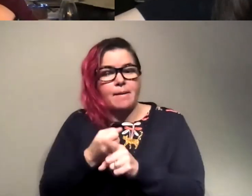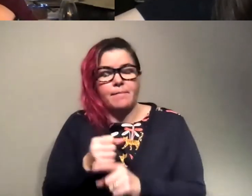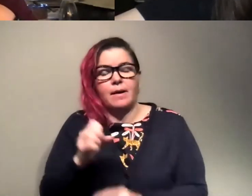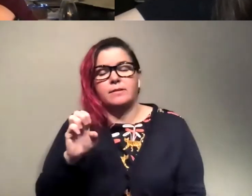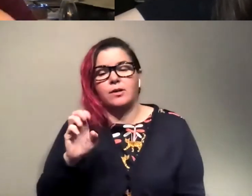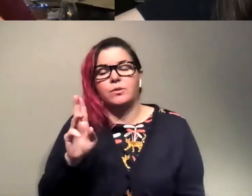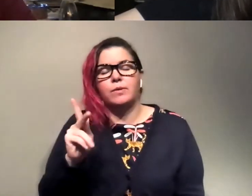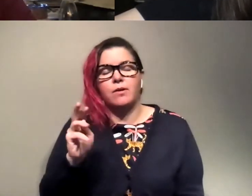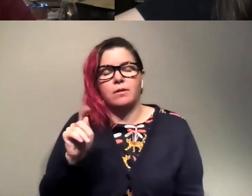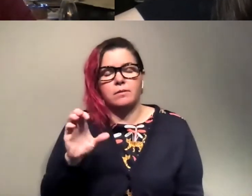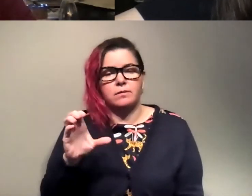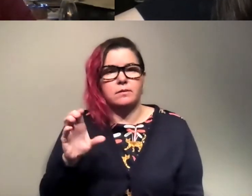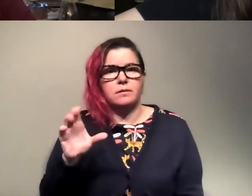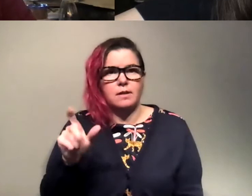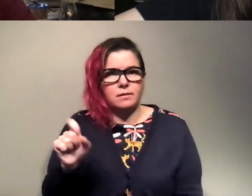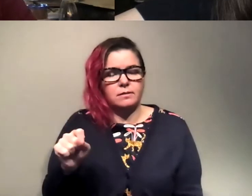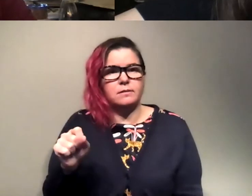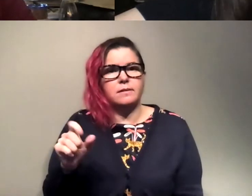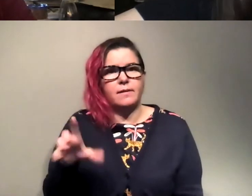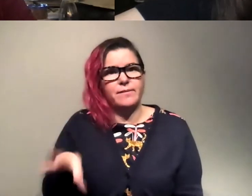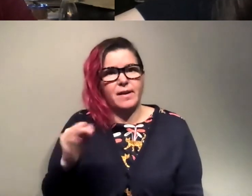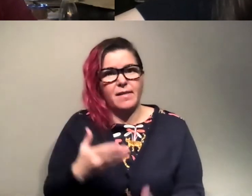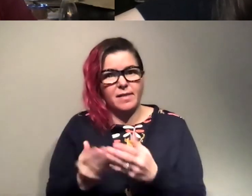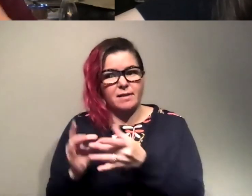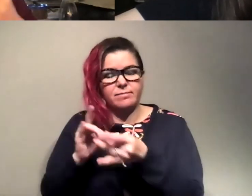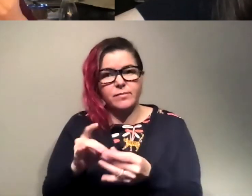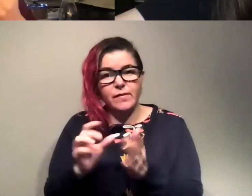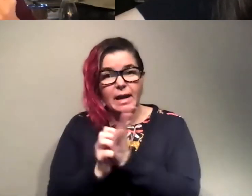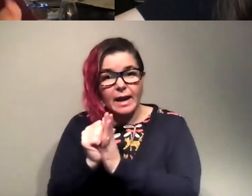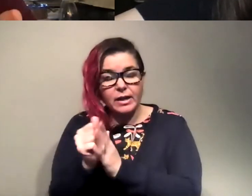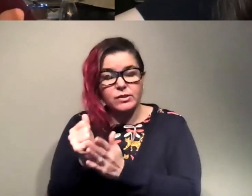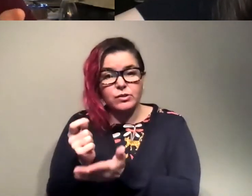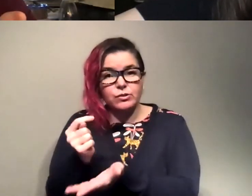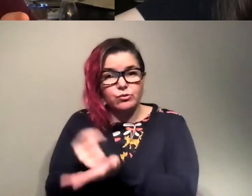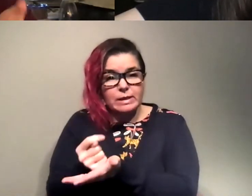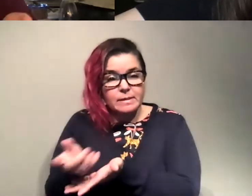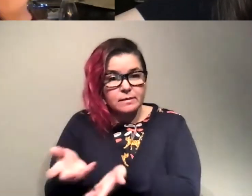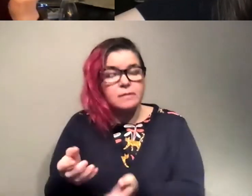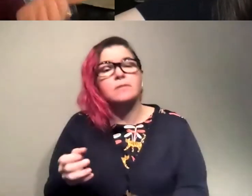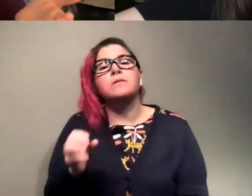cells, because that's how we find things like cancer treatments or